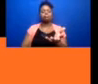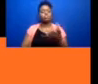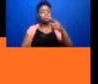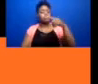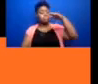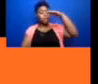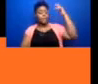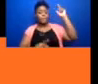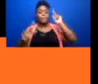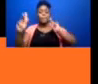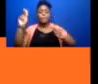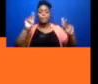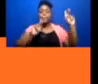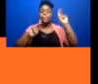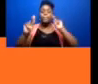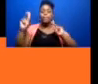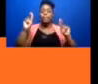it hopes to serve.